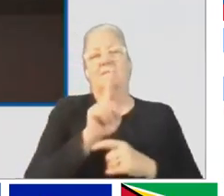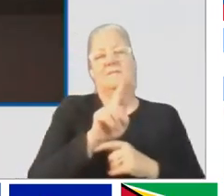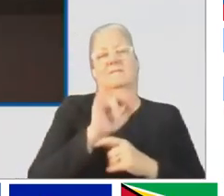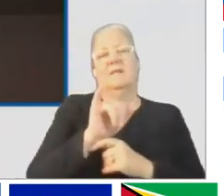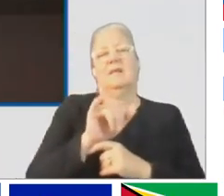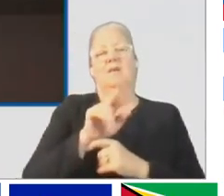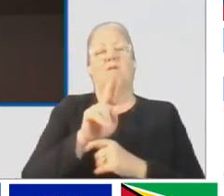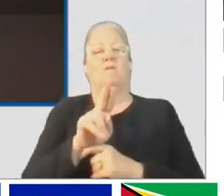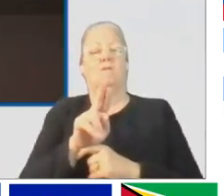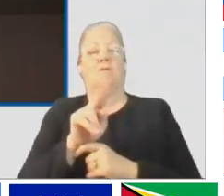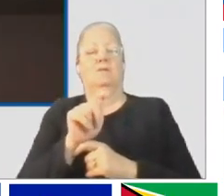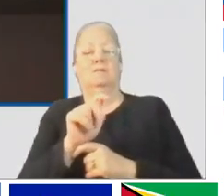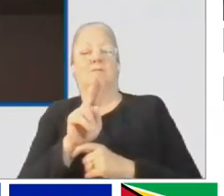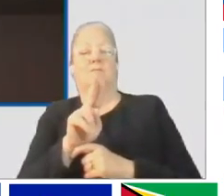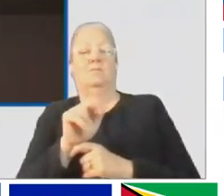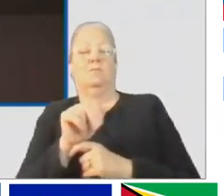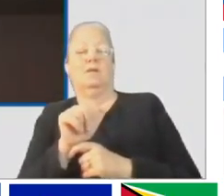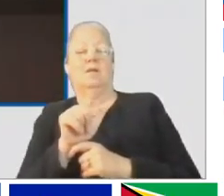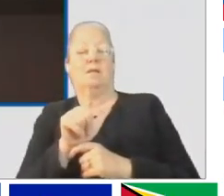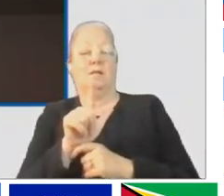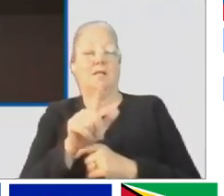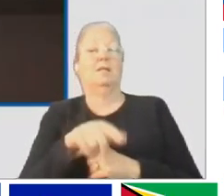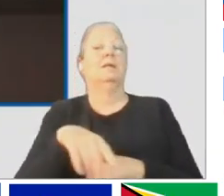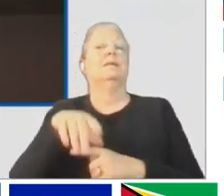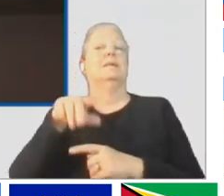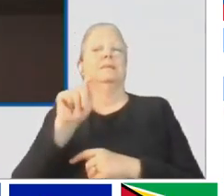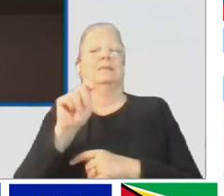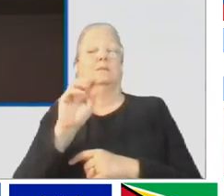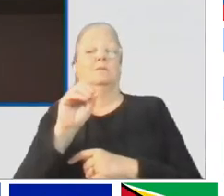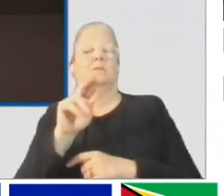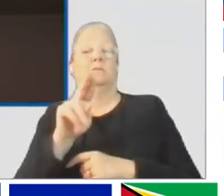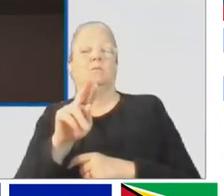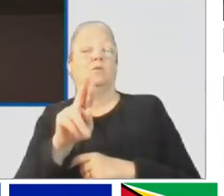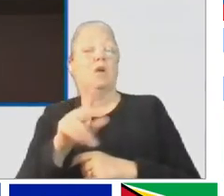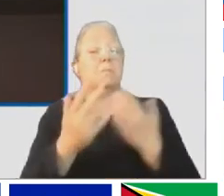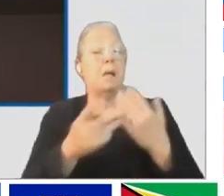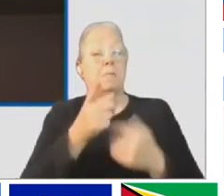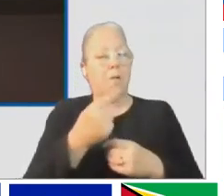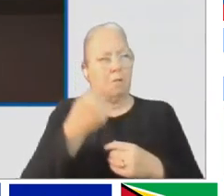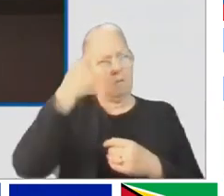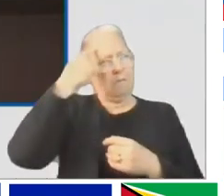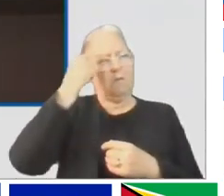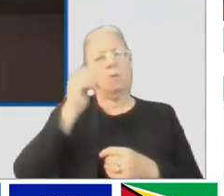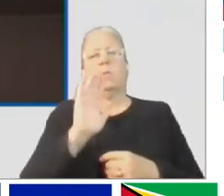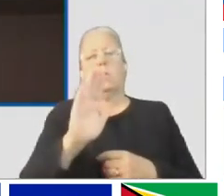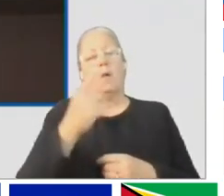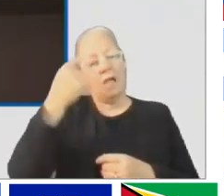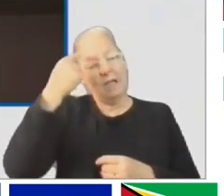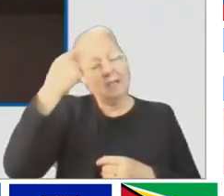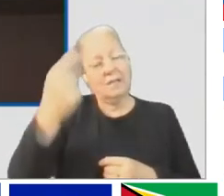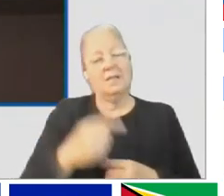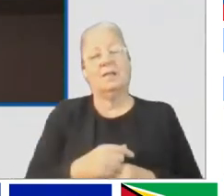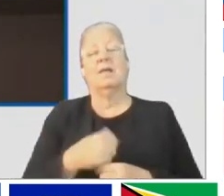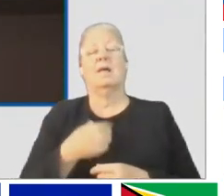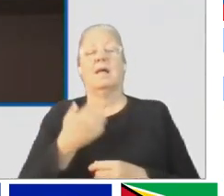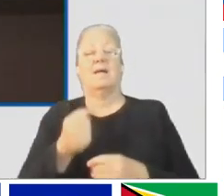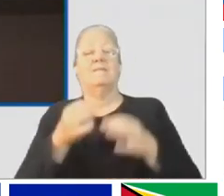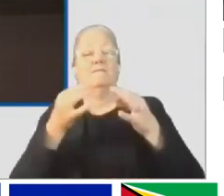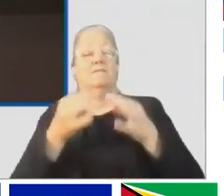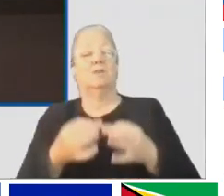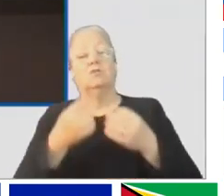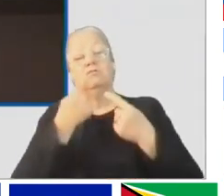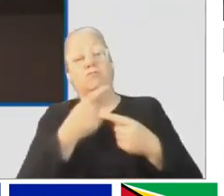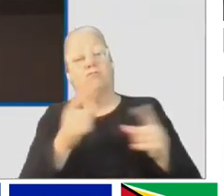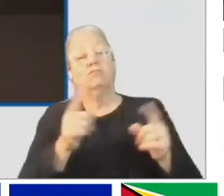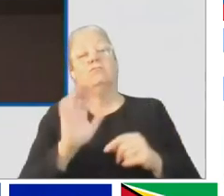of your own. Not only is the virtual tour there, we also have official statements from member states, intergovernmental organizations,